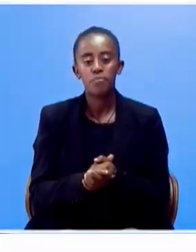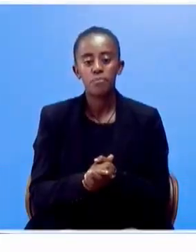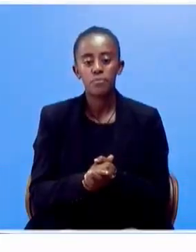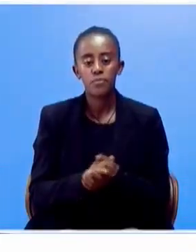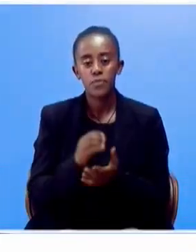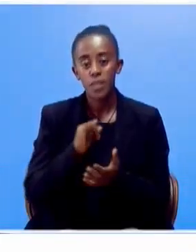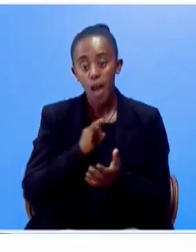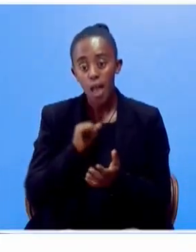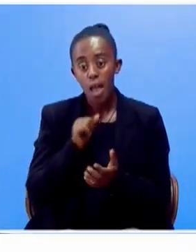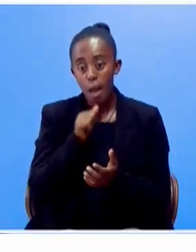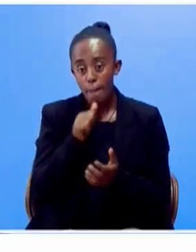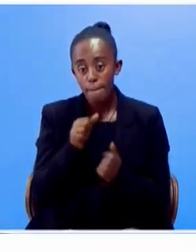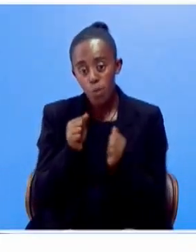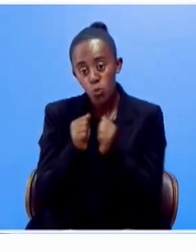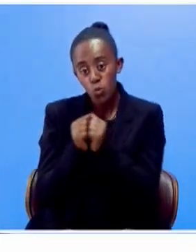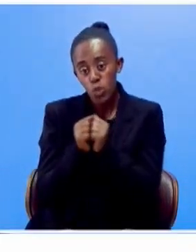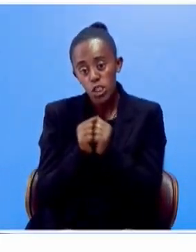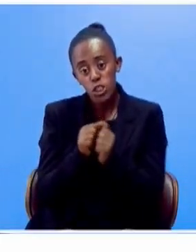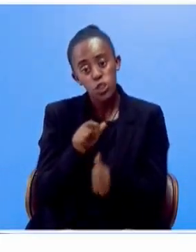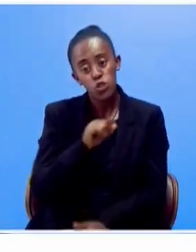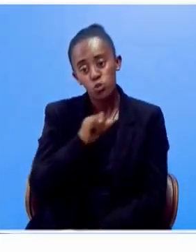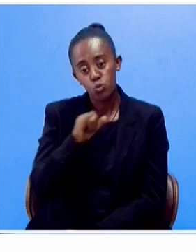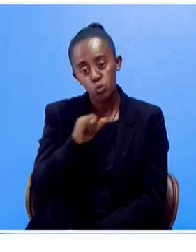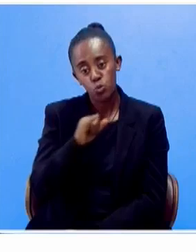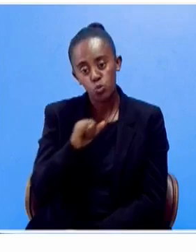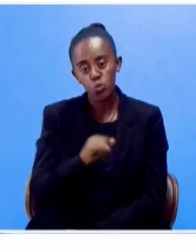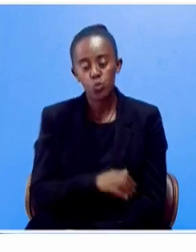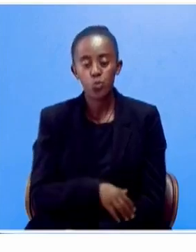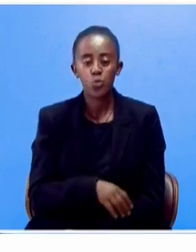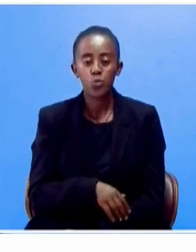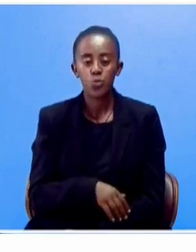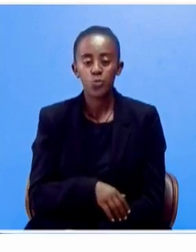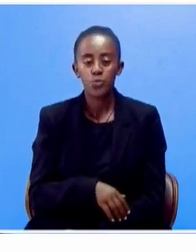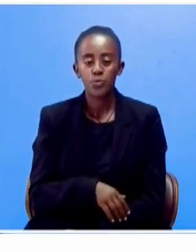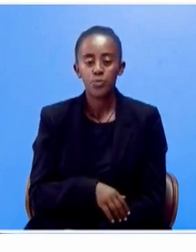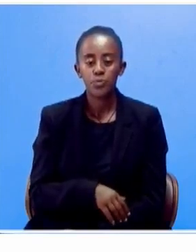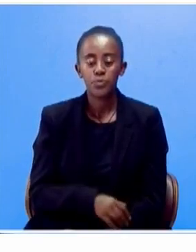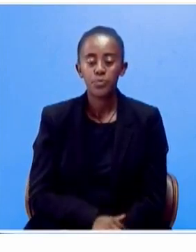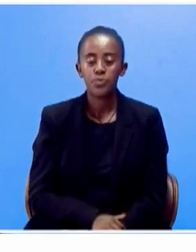you. I am with you.